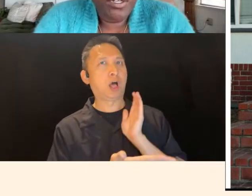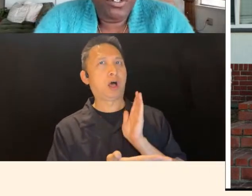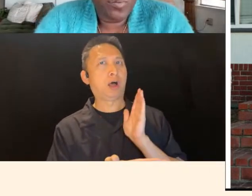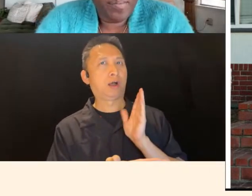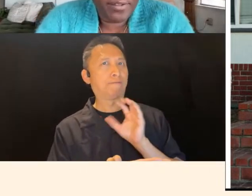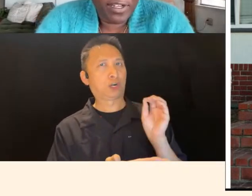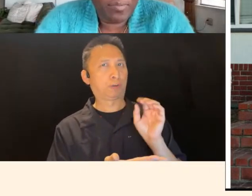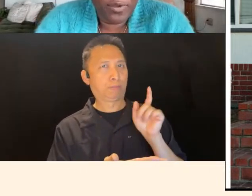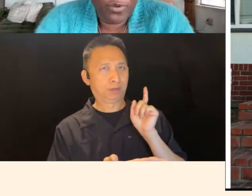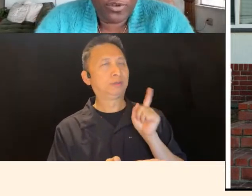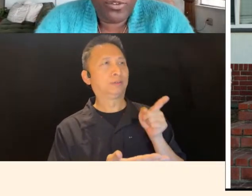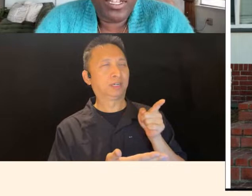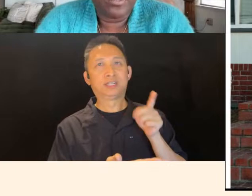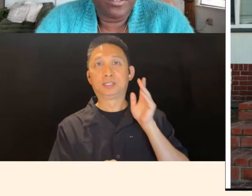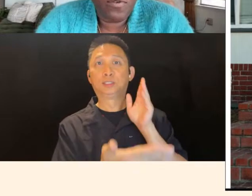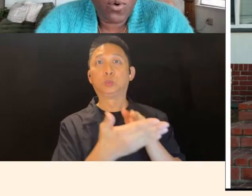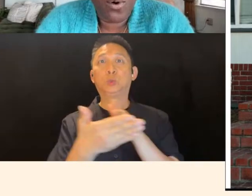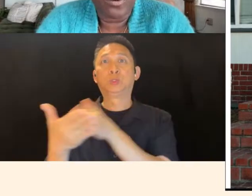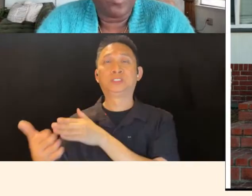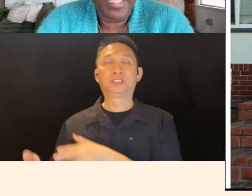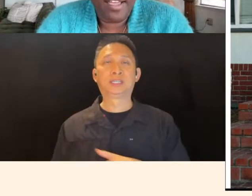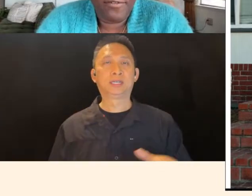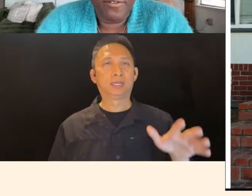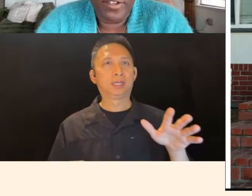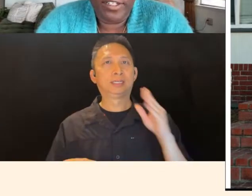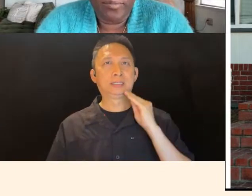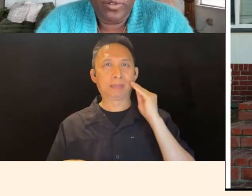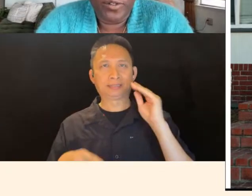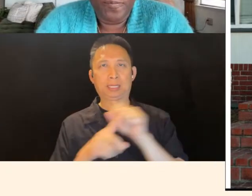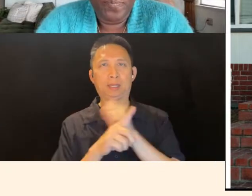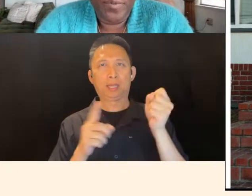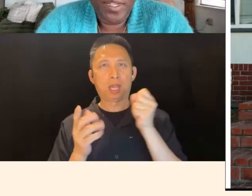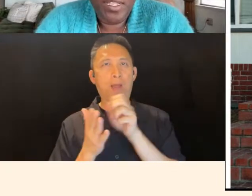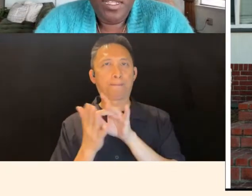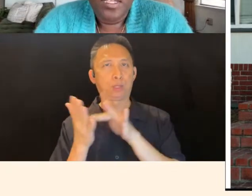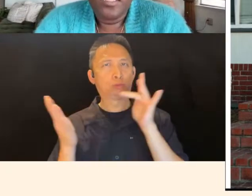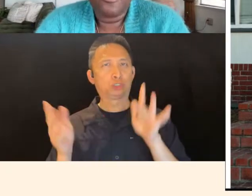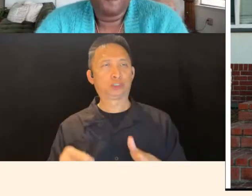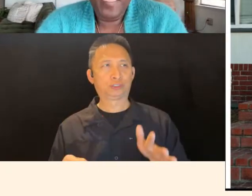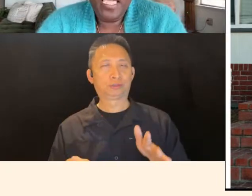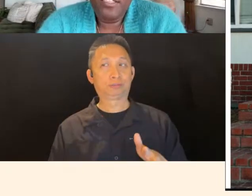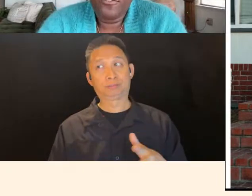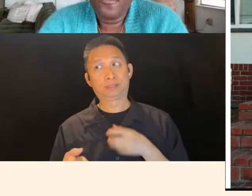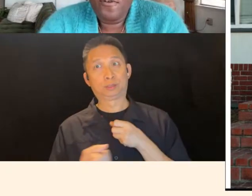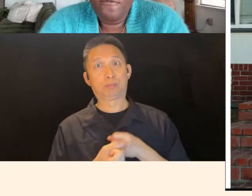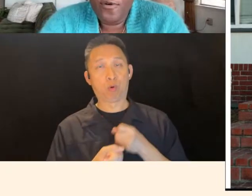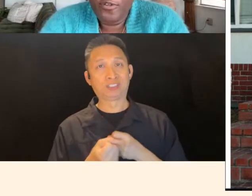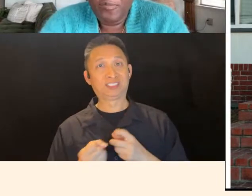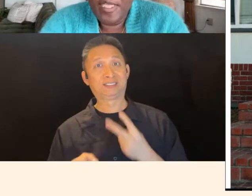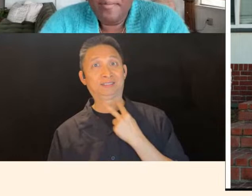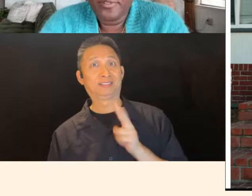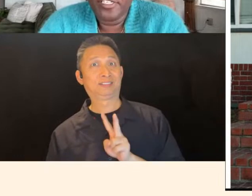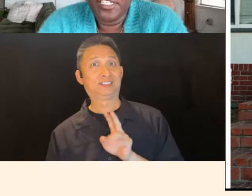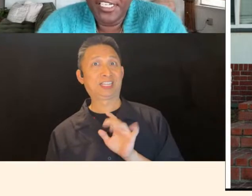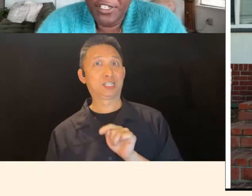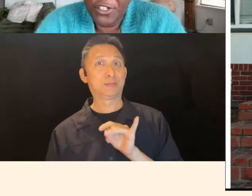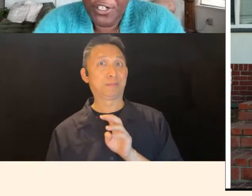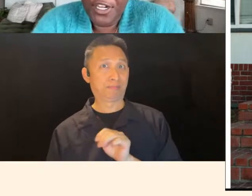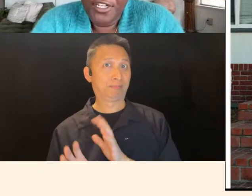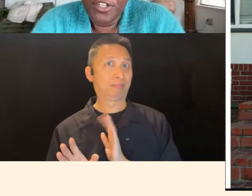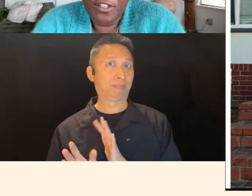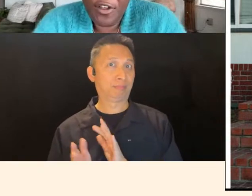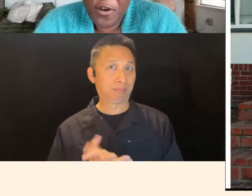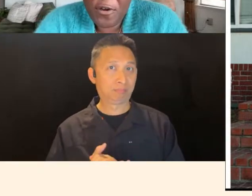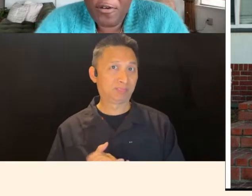sues domestic abusers in civil court on behalf of their victims. The space for folks to be able to